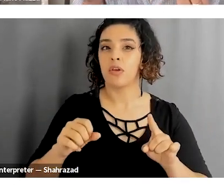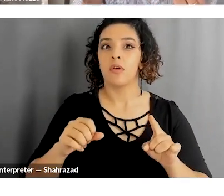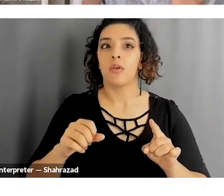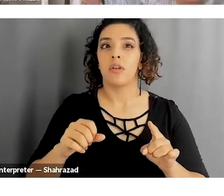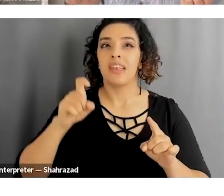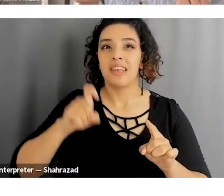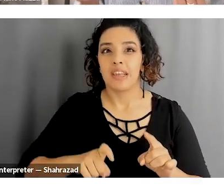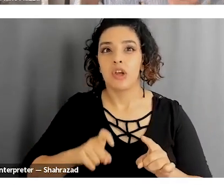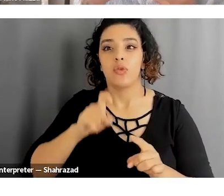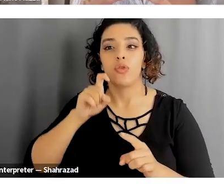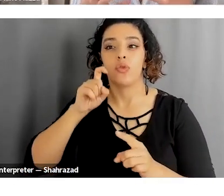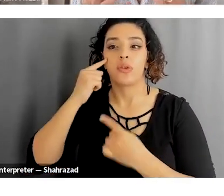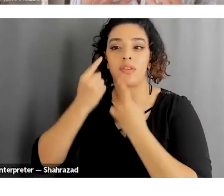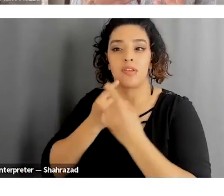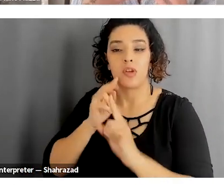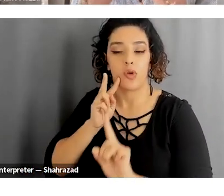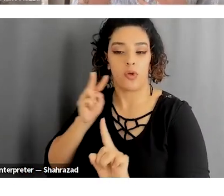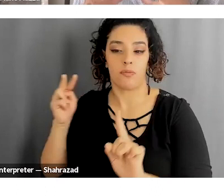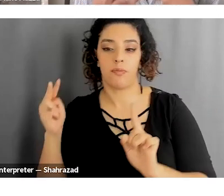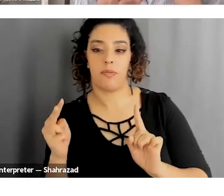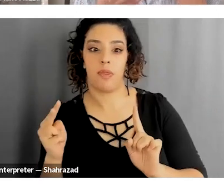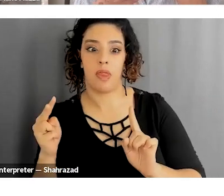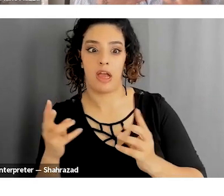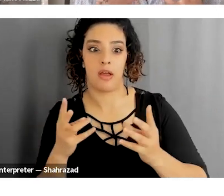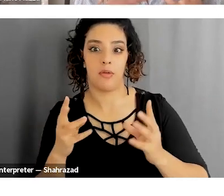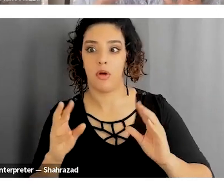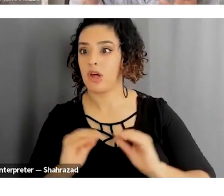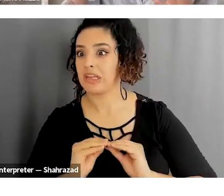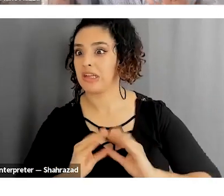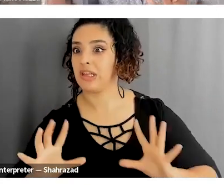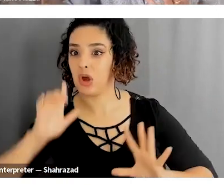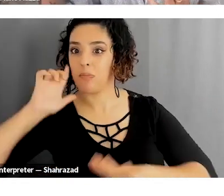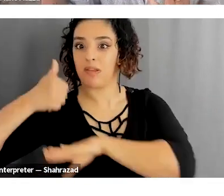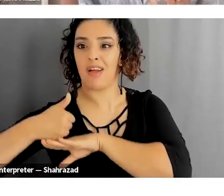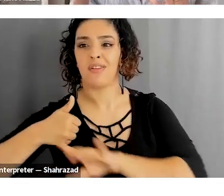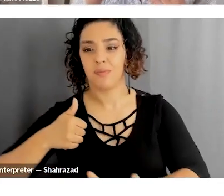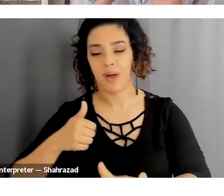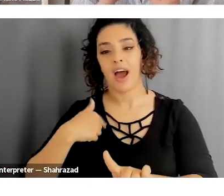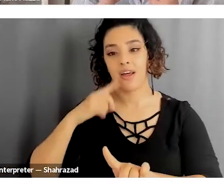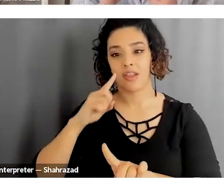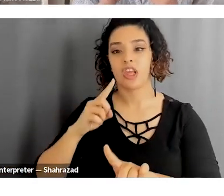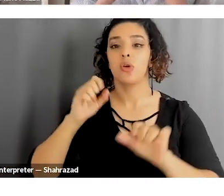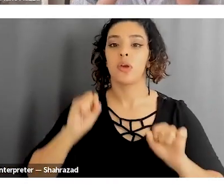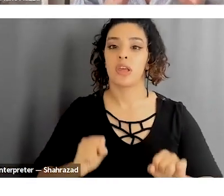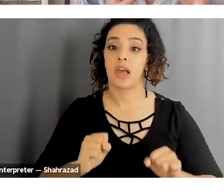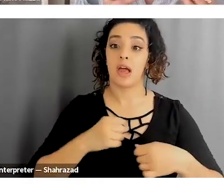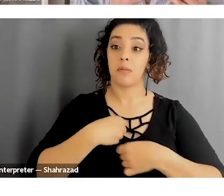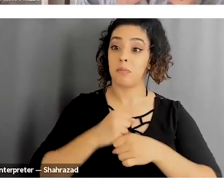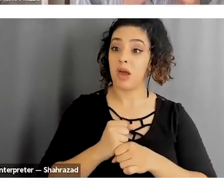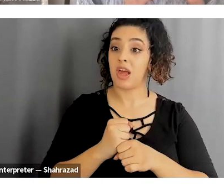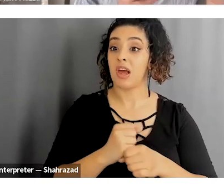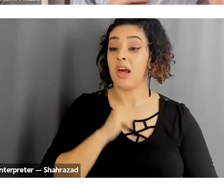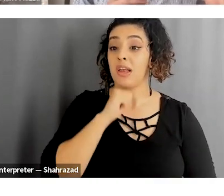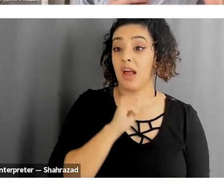in a purist mentality. I think that there are options and ways that you can create non-toxic solutions that aren't